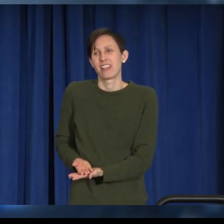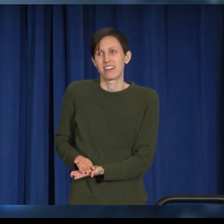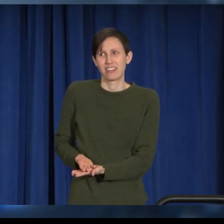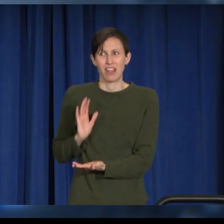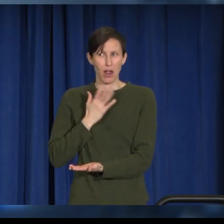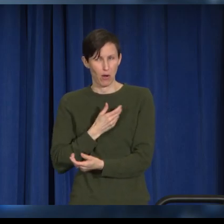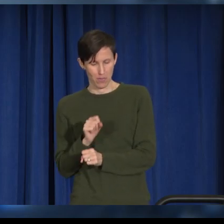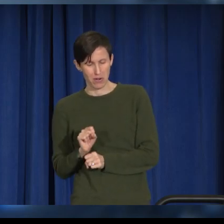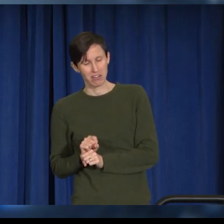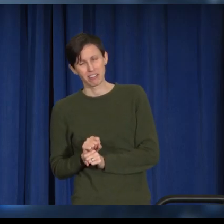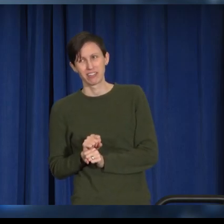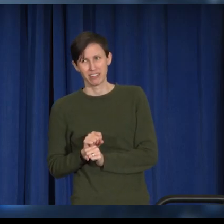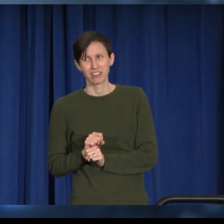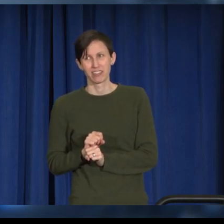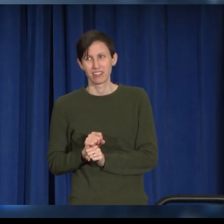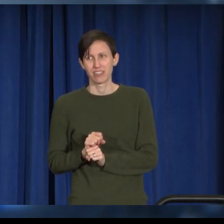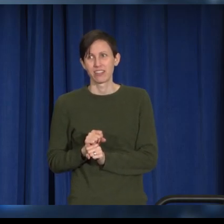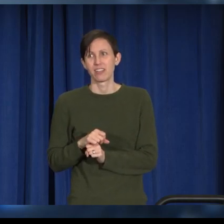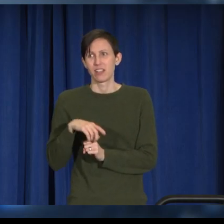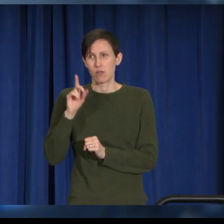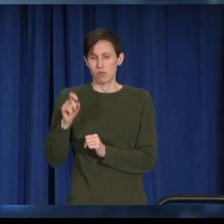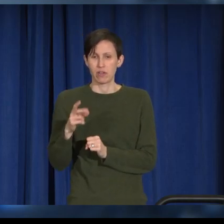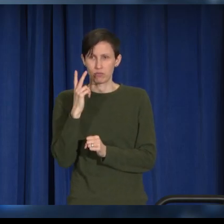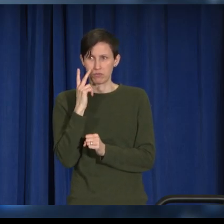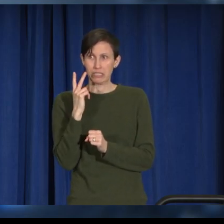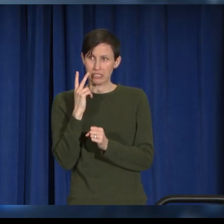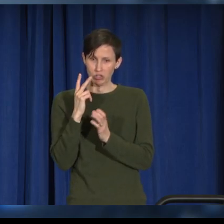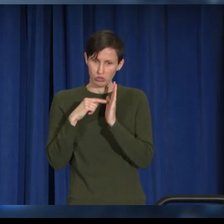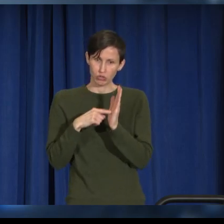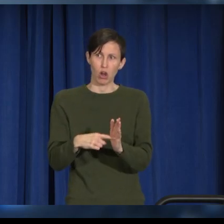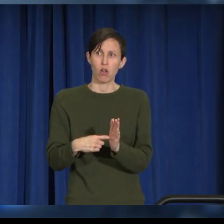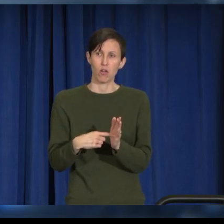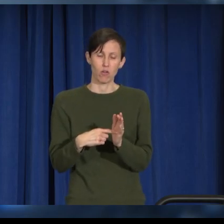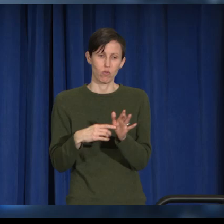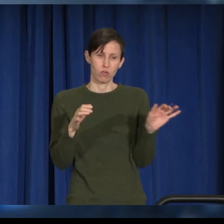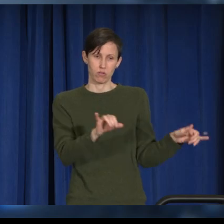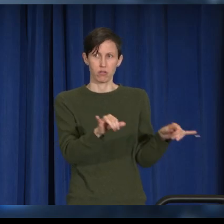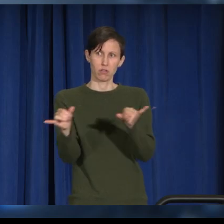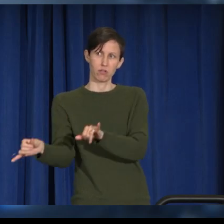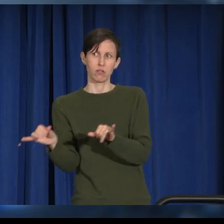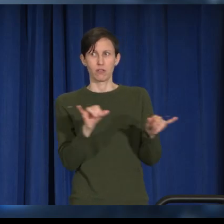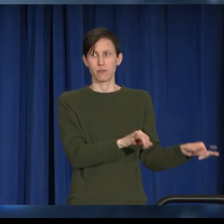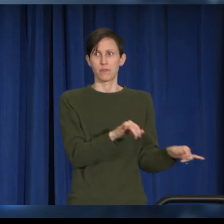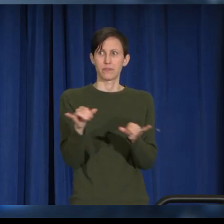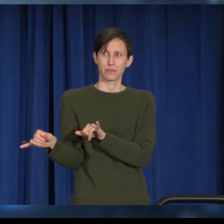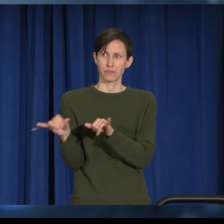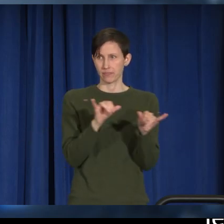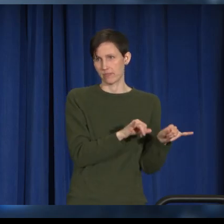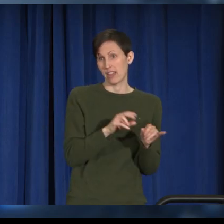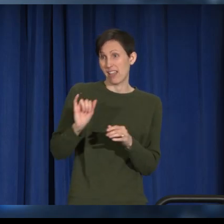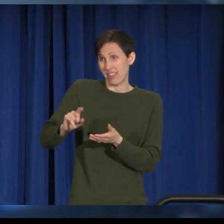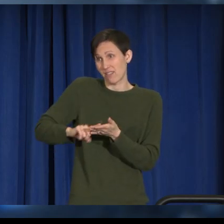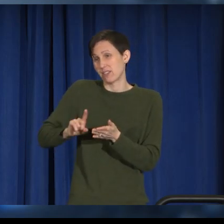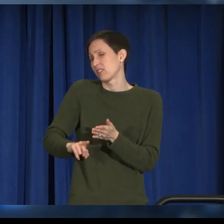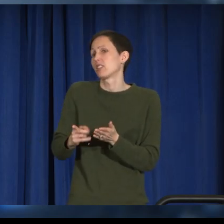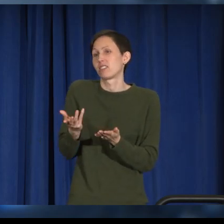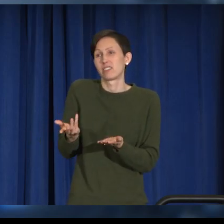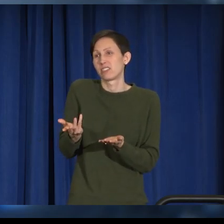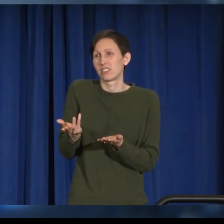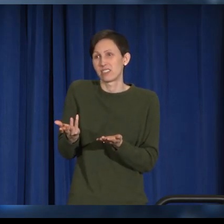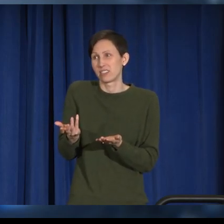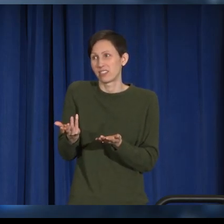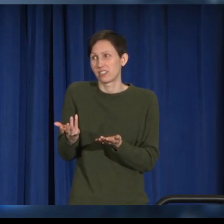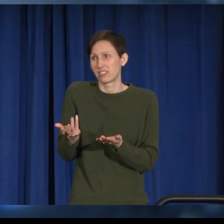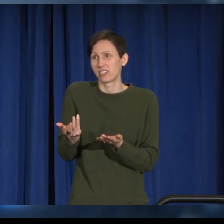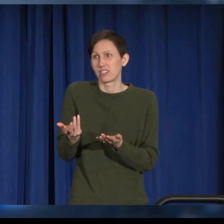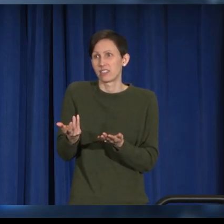we do by drawing comparisons from the able-bodied community and applying it to the disabled community, which does not